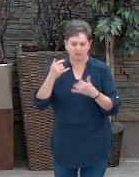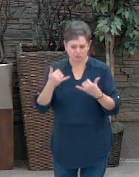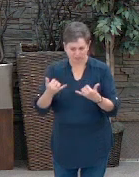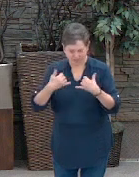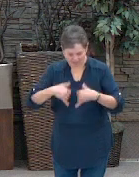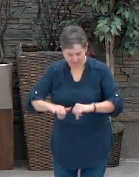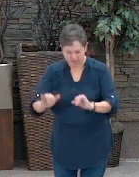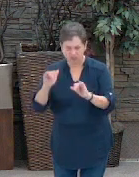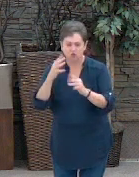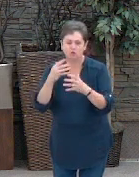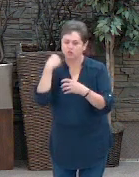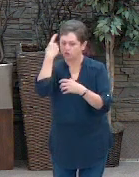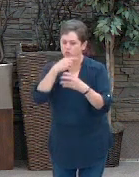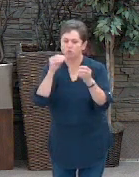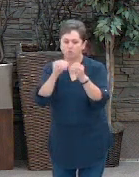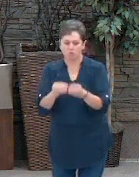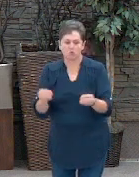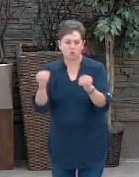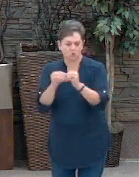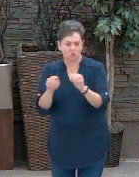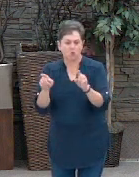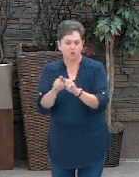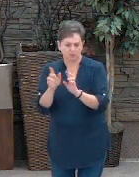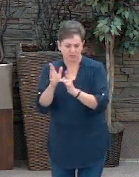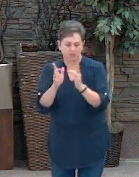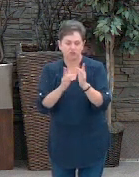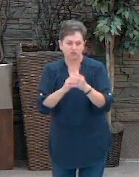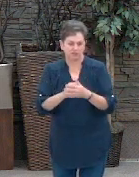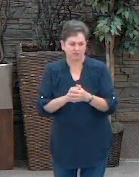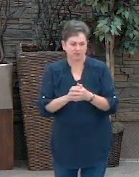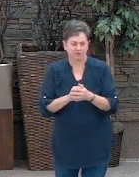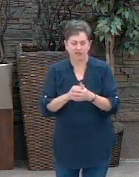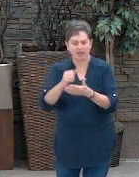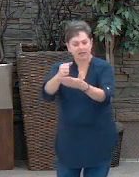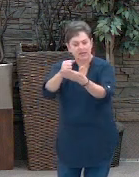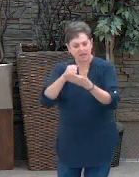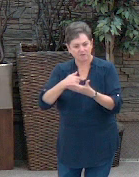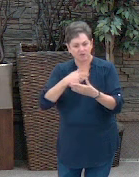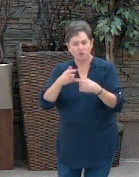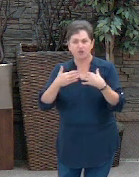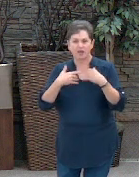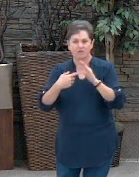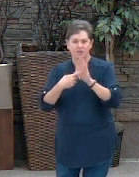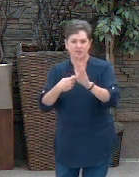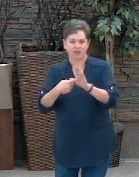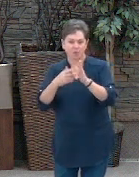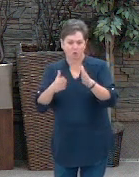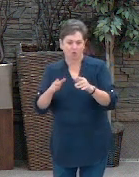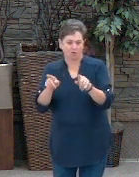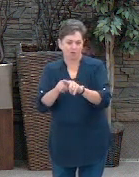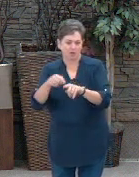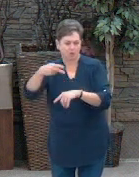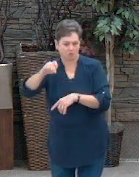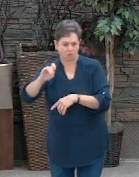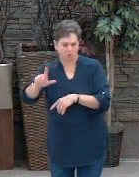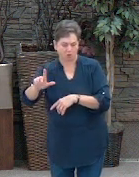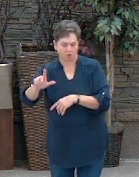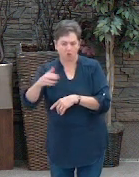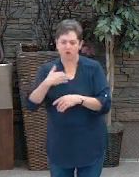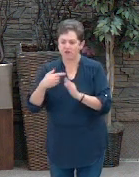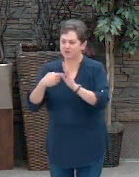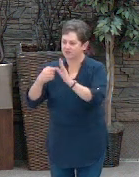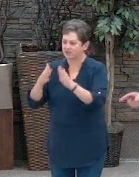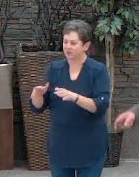to look more and more like him. And it helps when I have an example like Paul, or I